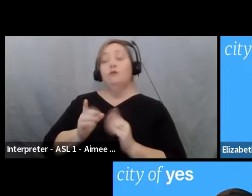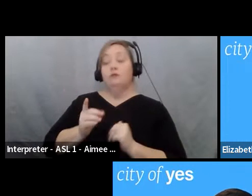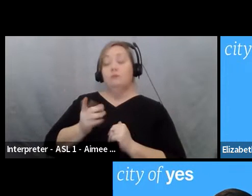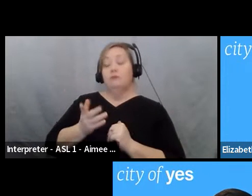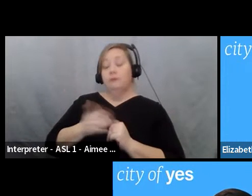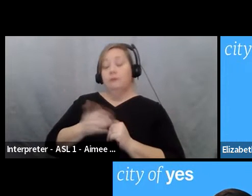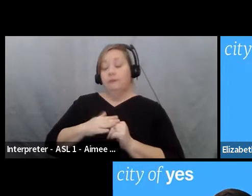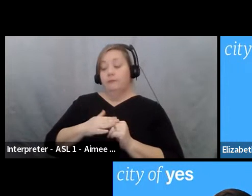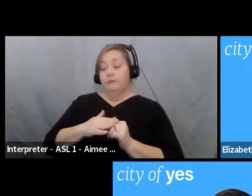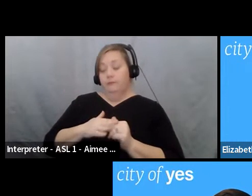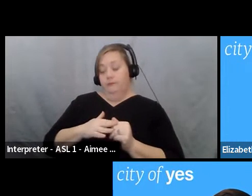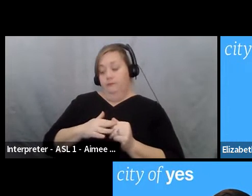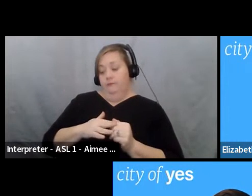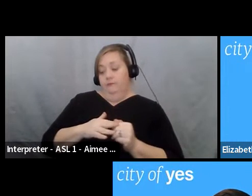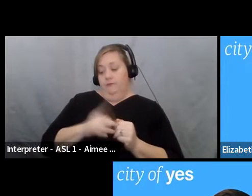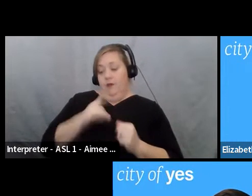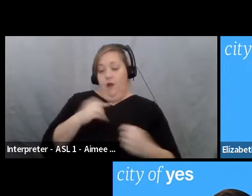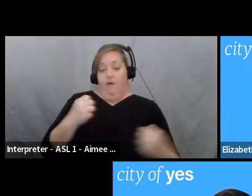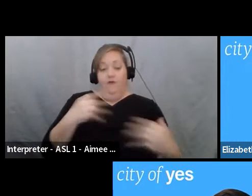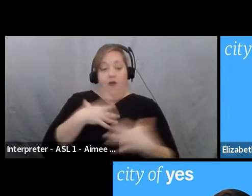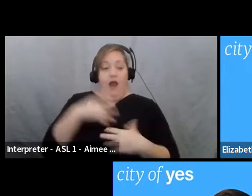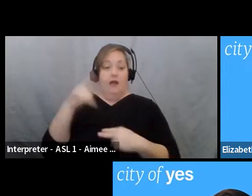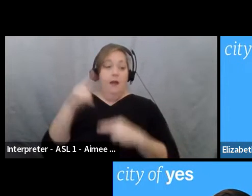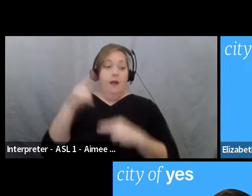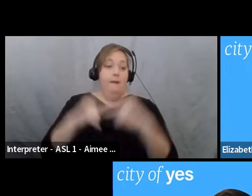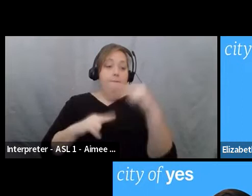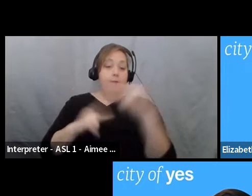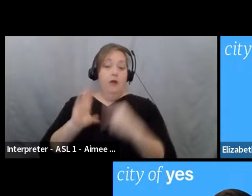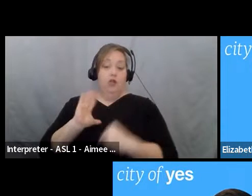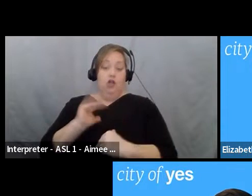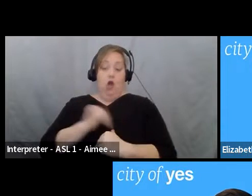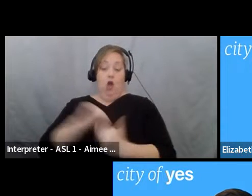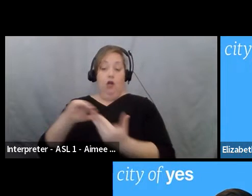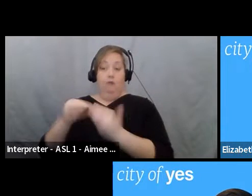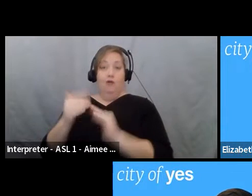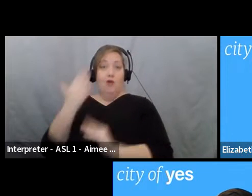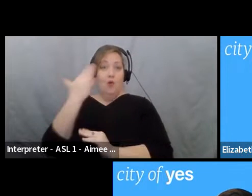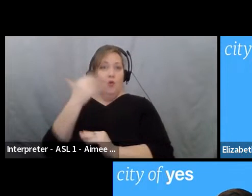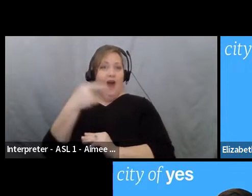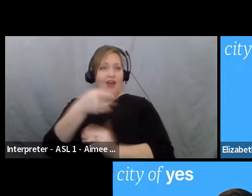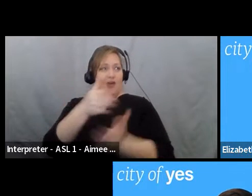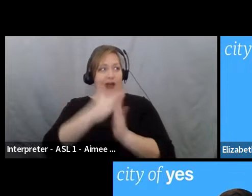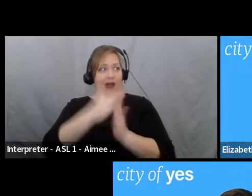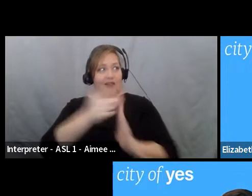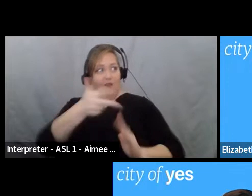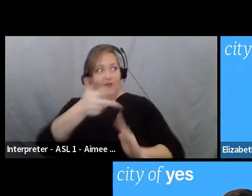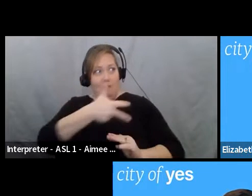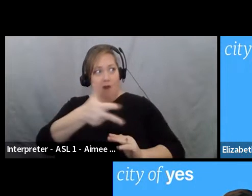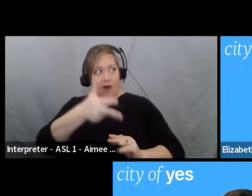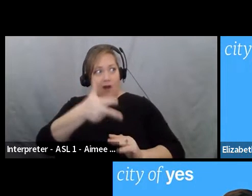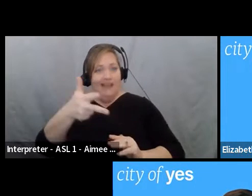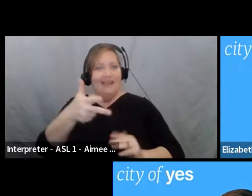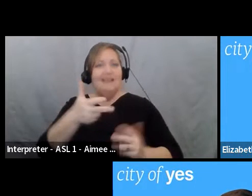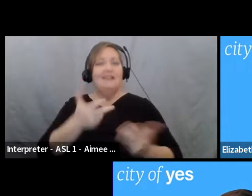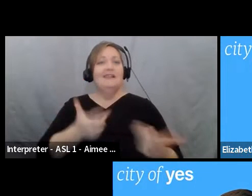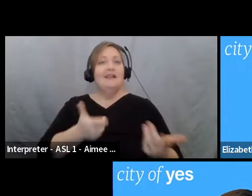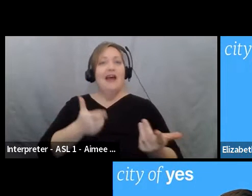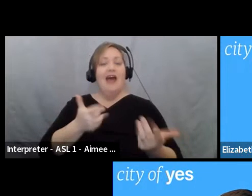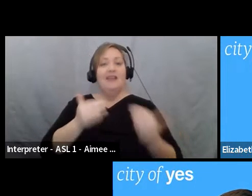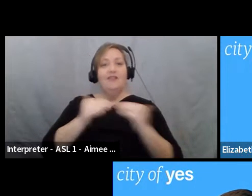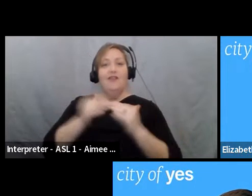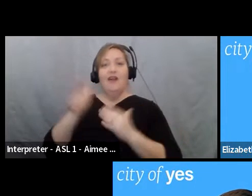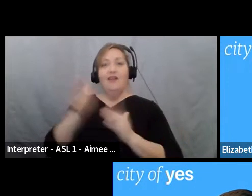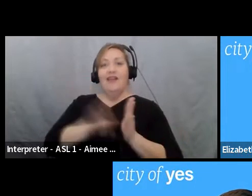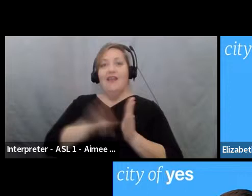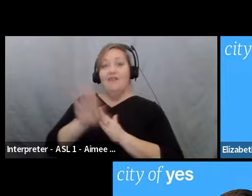are afraid to build in our community because we're asking for parking, and it's only fair that they develop some